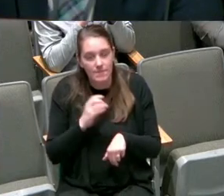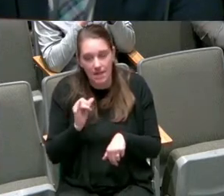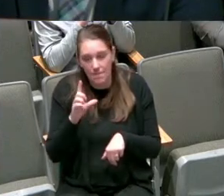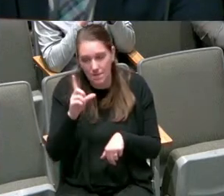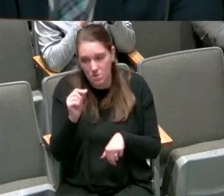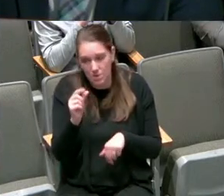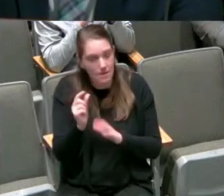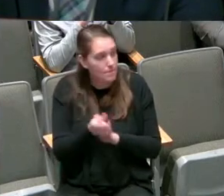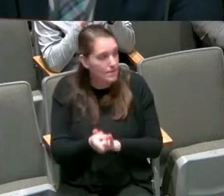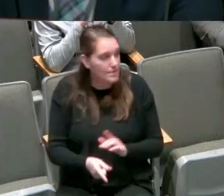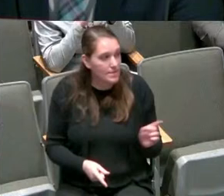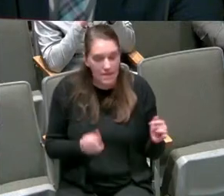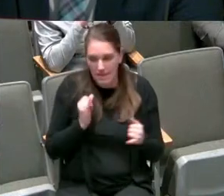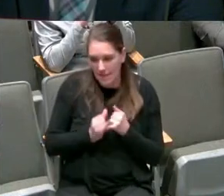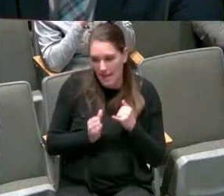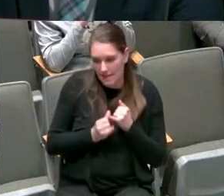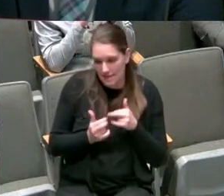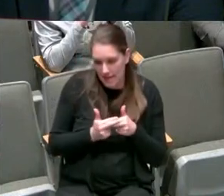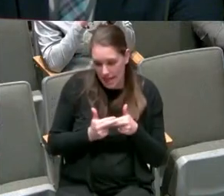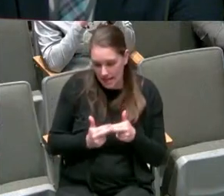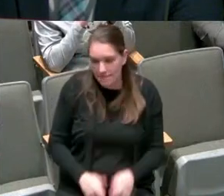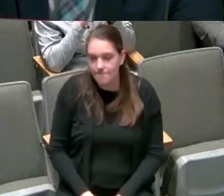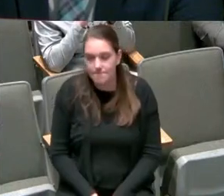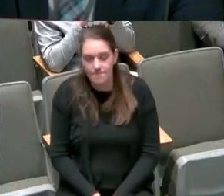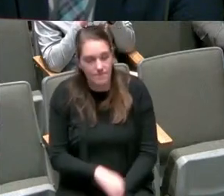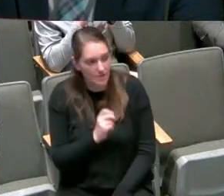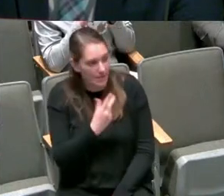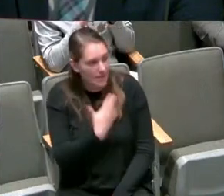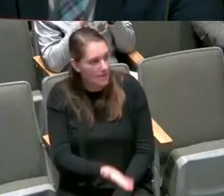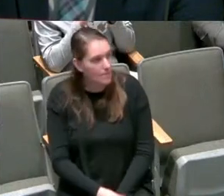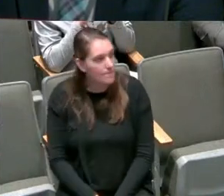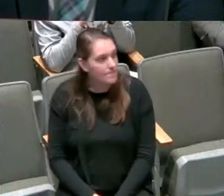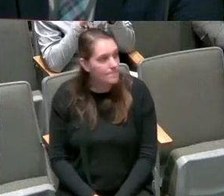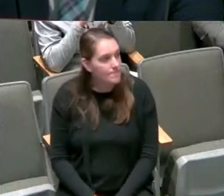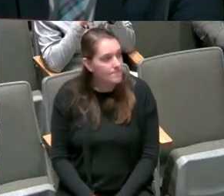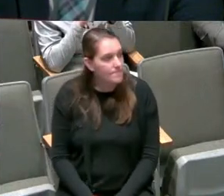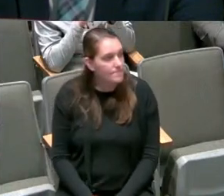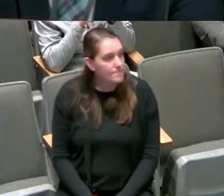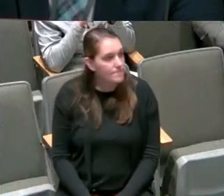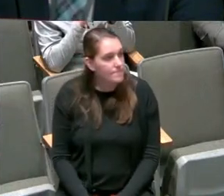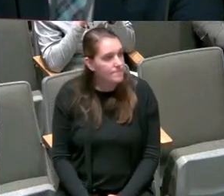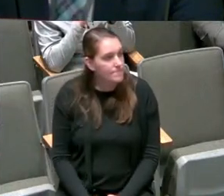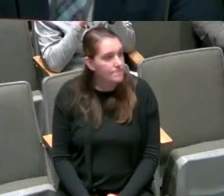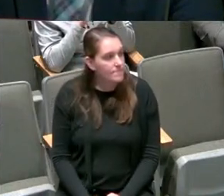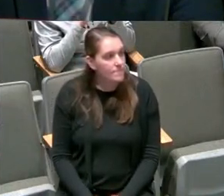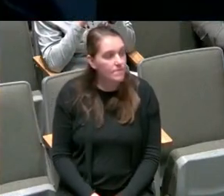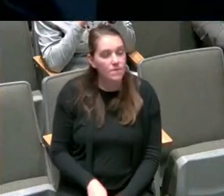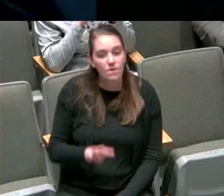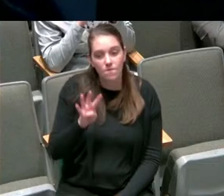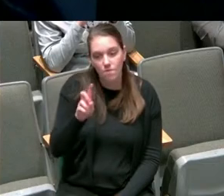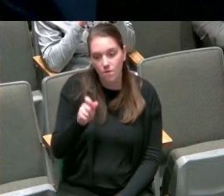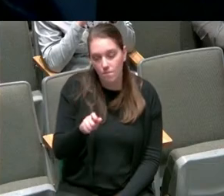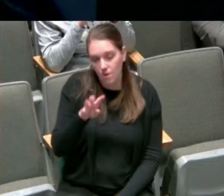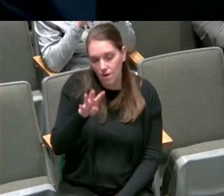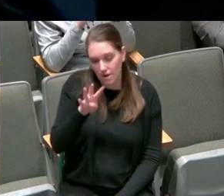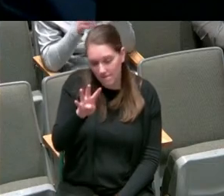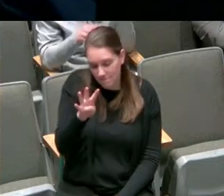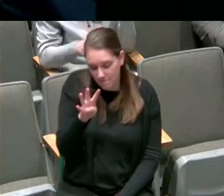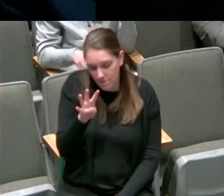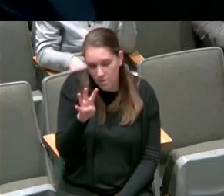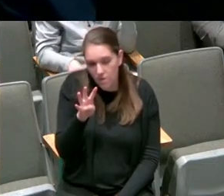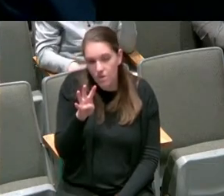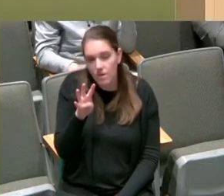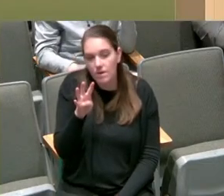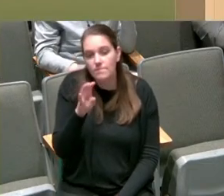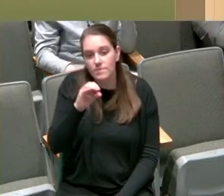20 minutes the last side okay thank you thank you of 4.4 for contractual